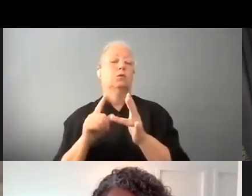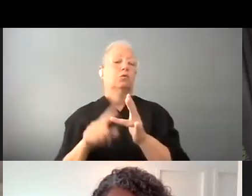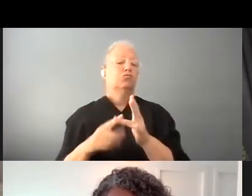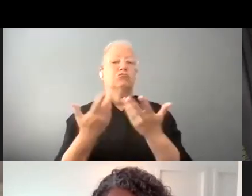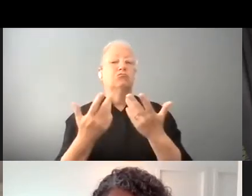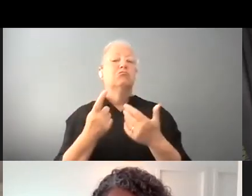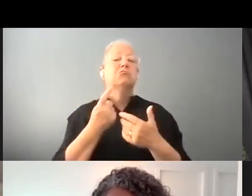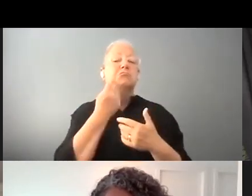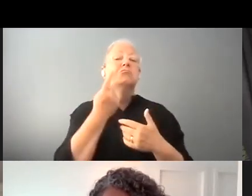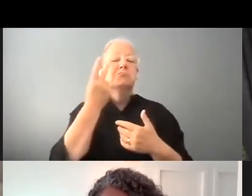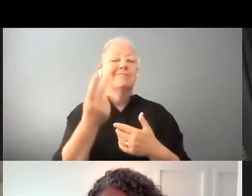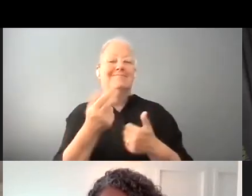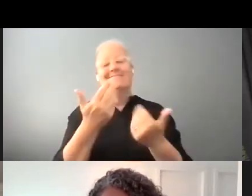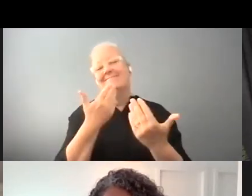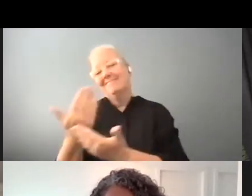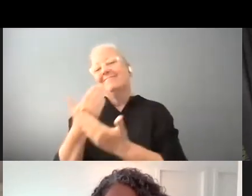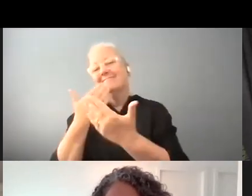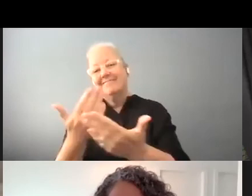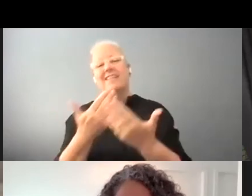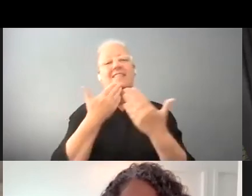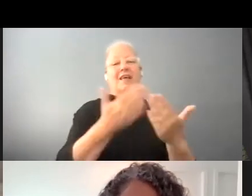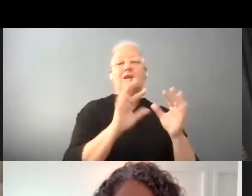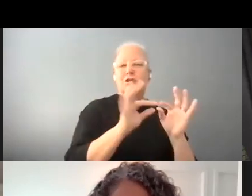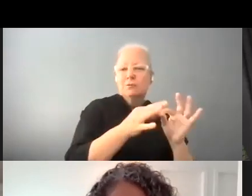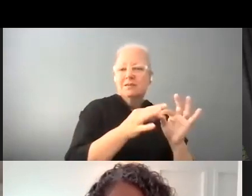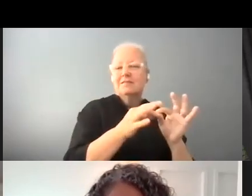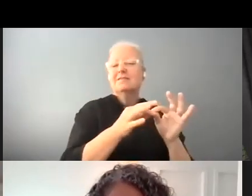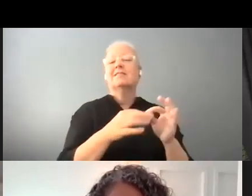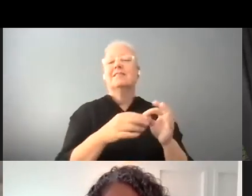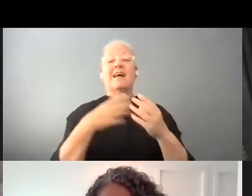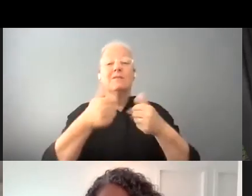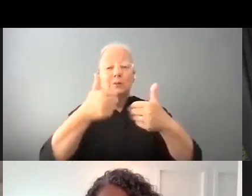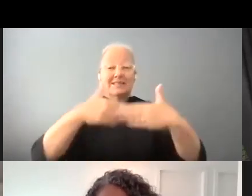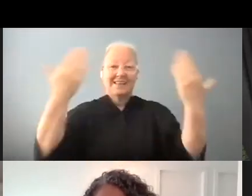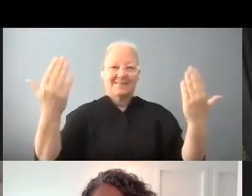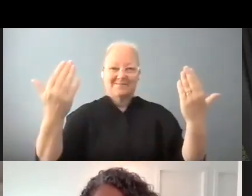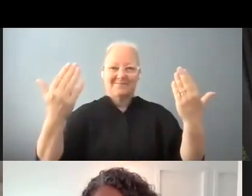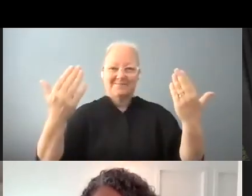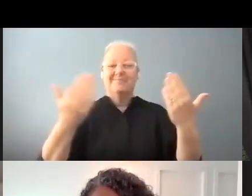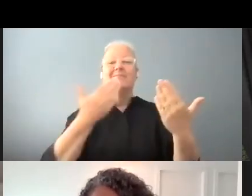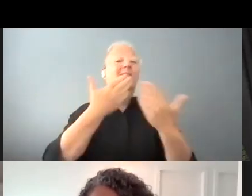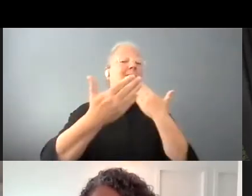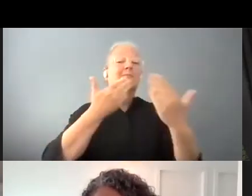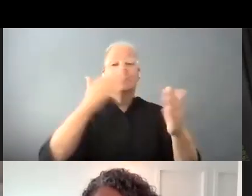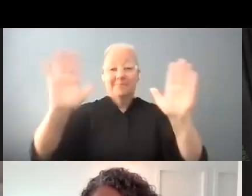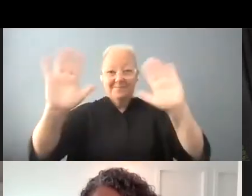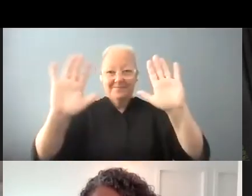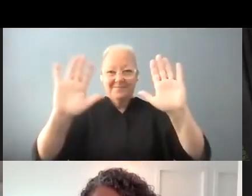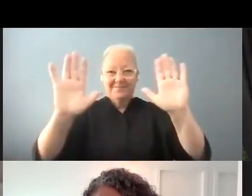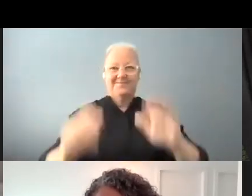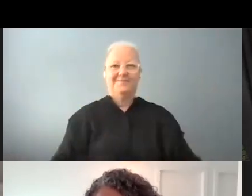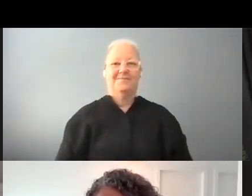tomorrow. Thank you, Lawani. Thank you, Caius. Thank you, Auslan Stage Left. Have a great day, everyone. Thanks, everyone. Bye.